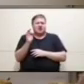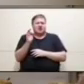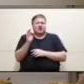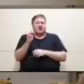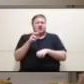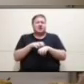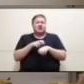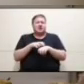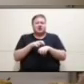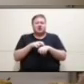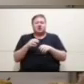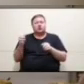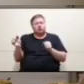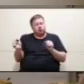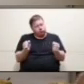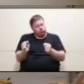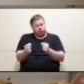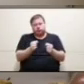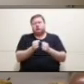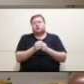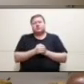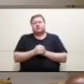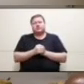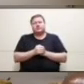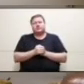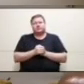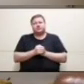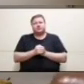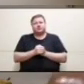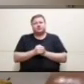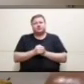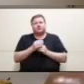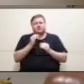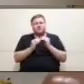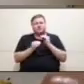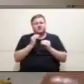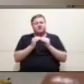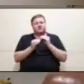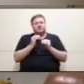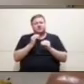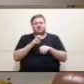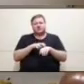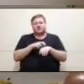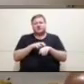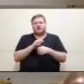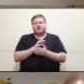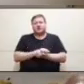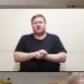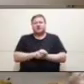of those vacancies to be attended to.